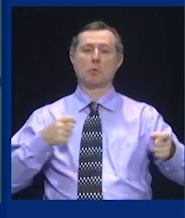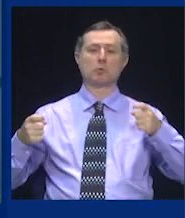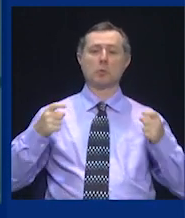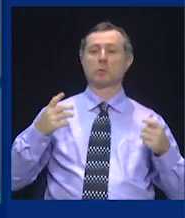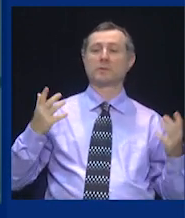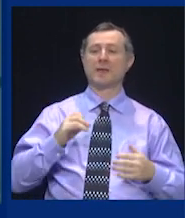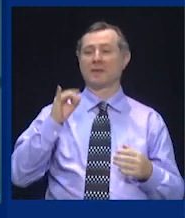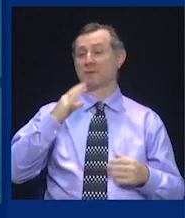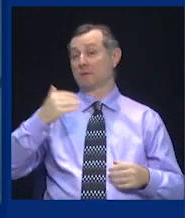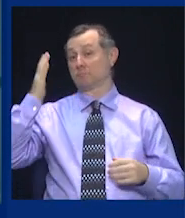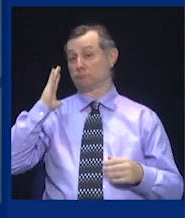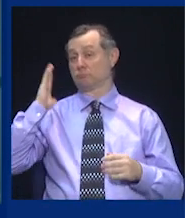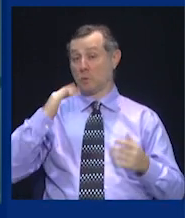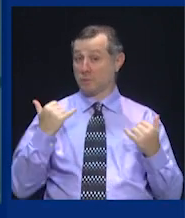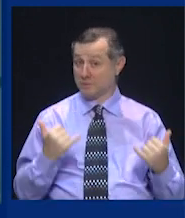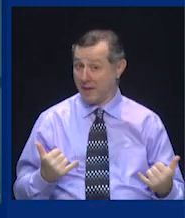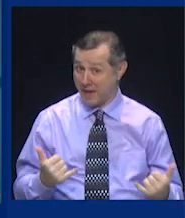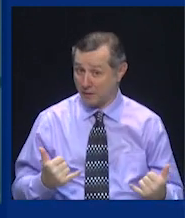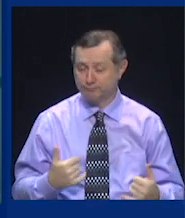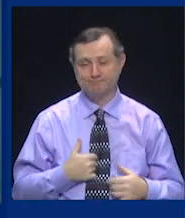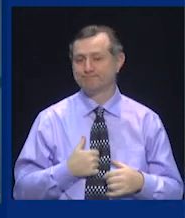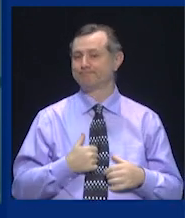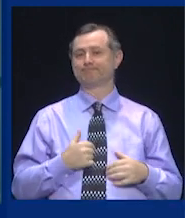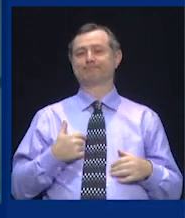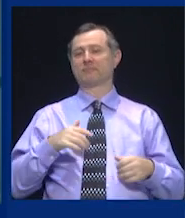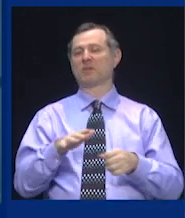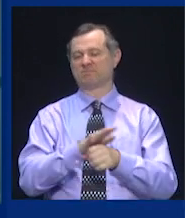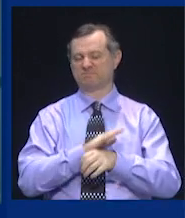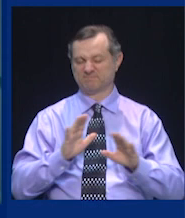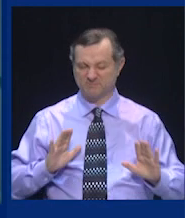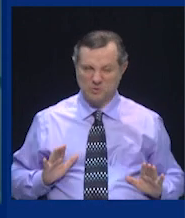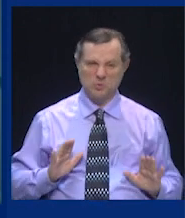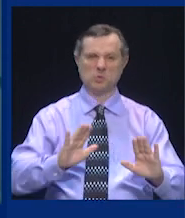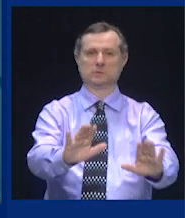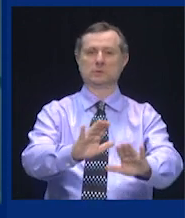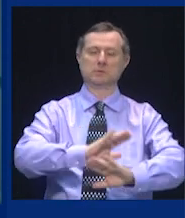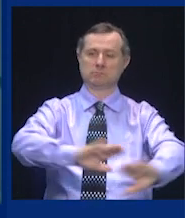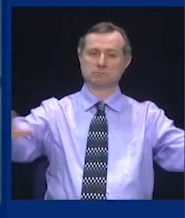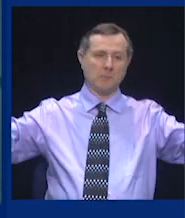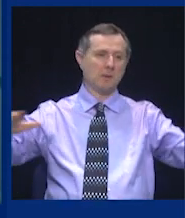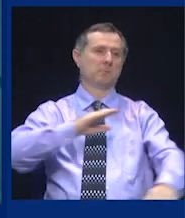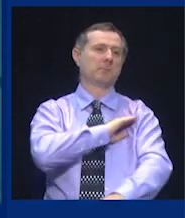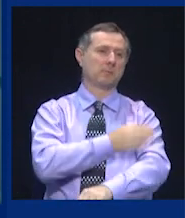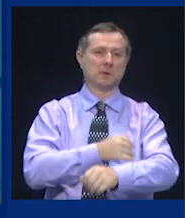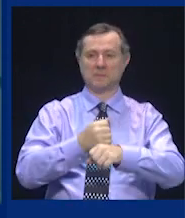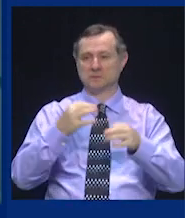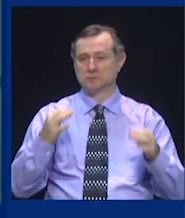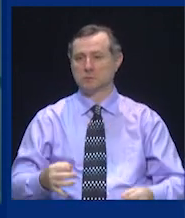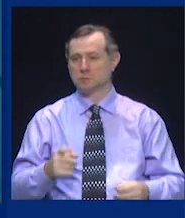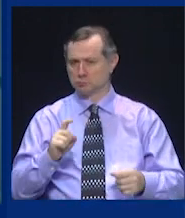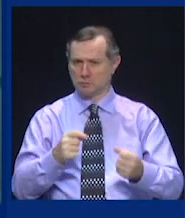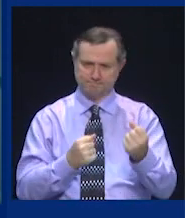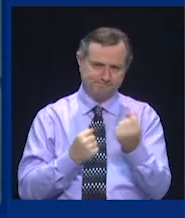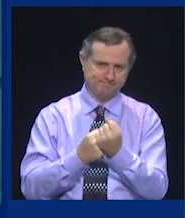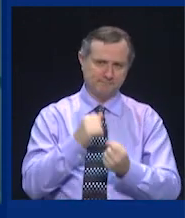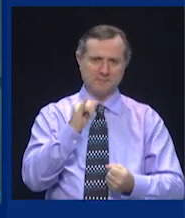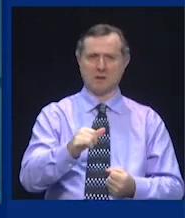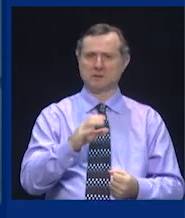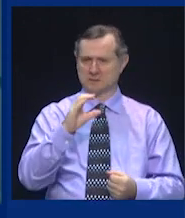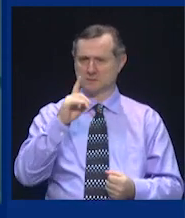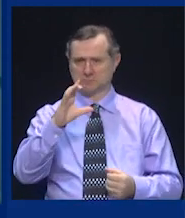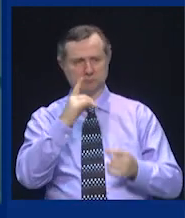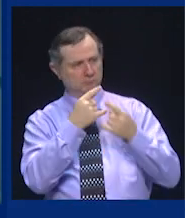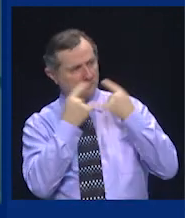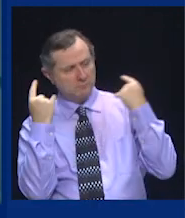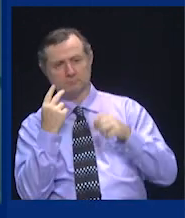We're not there. So it's up to the local governments. But local governments, you should adopt that CDC mask